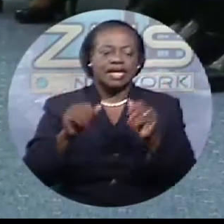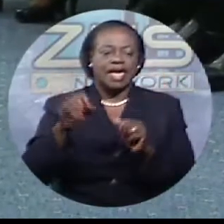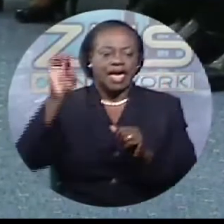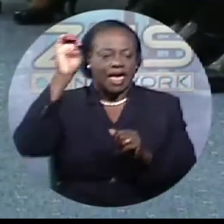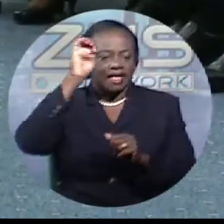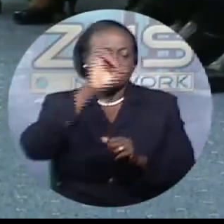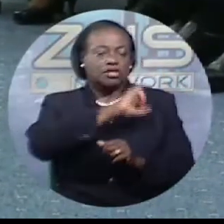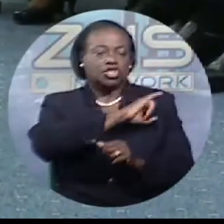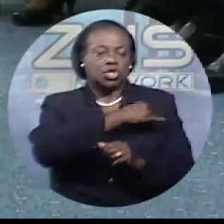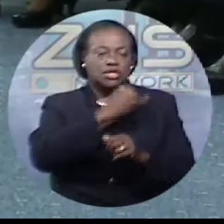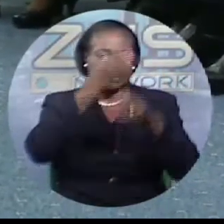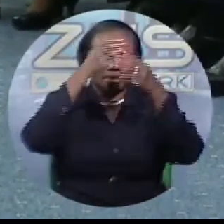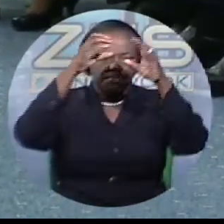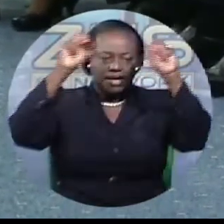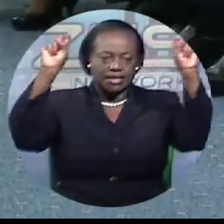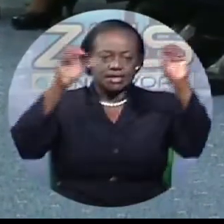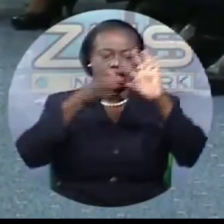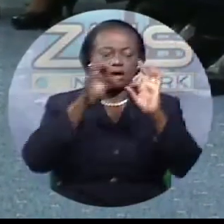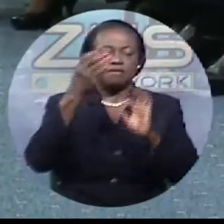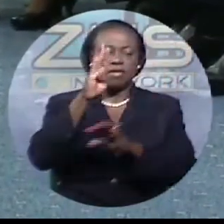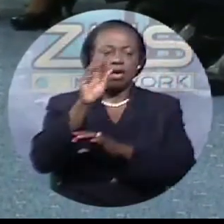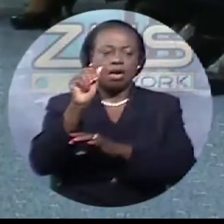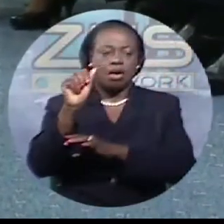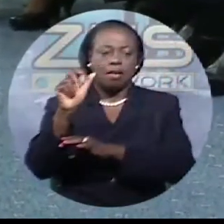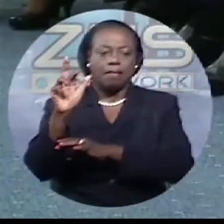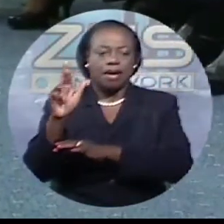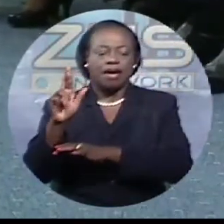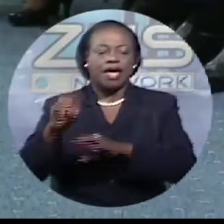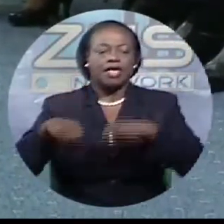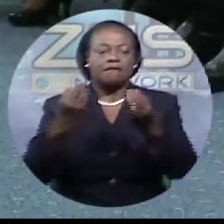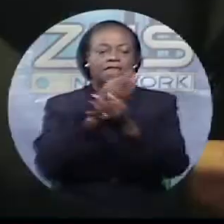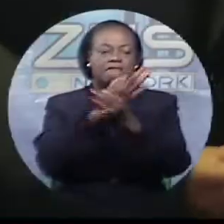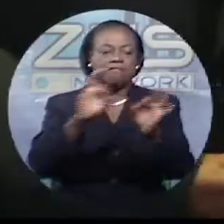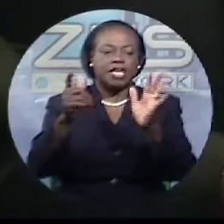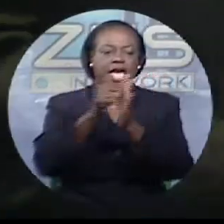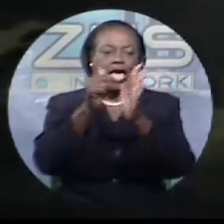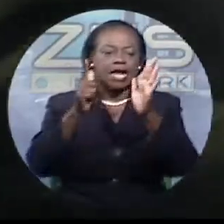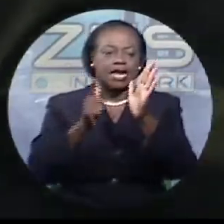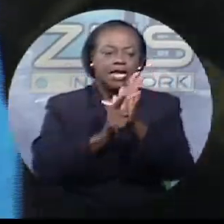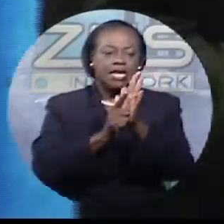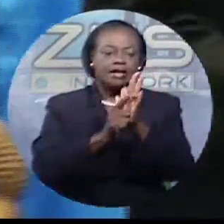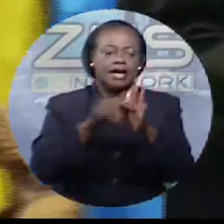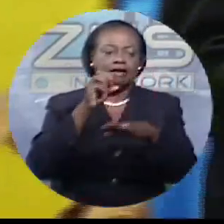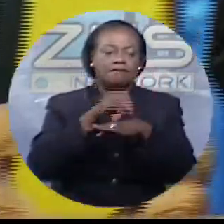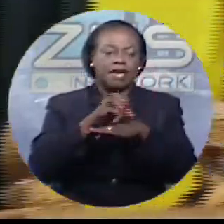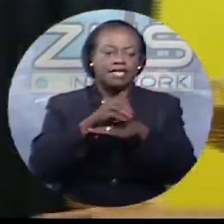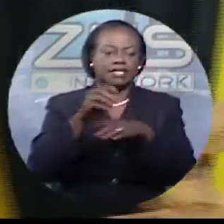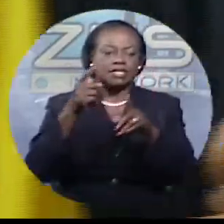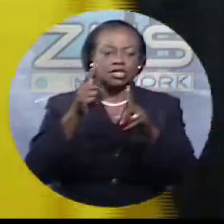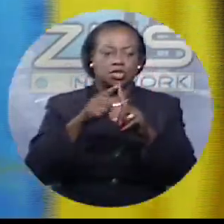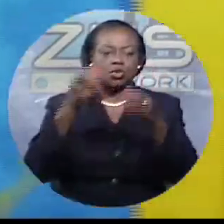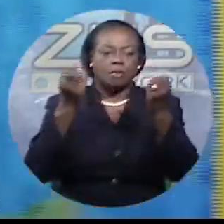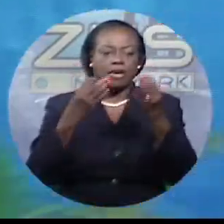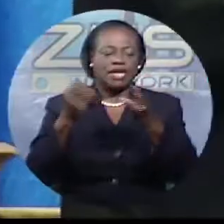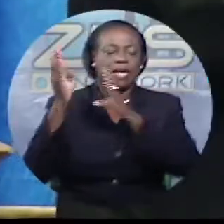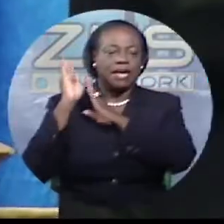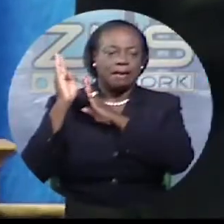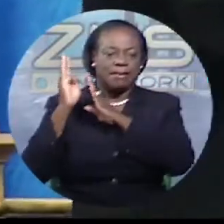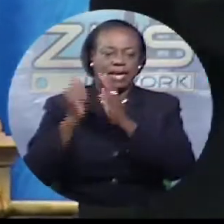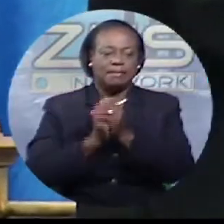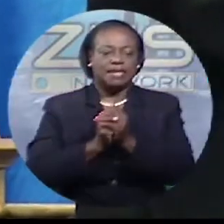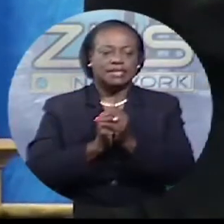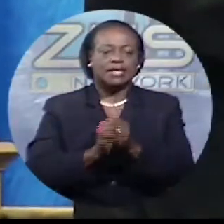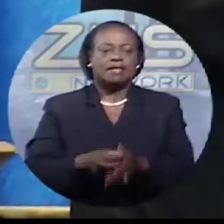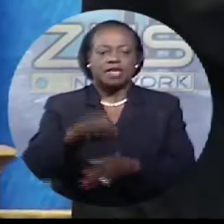Johnson provided free legal advice to approximately 40 persons. The awards ceremony held on Sunday morning honored Charles McKay,